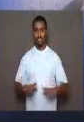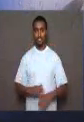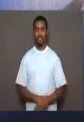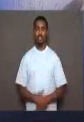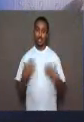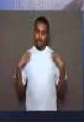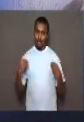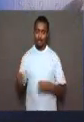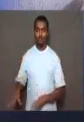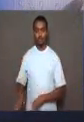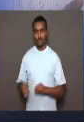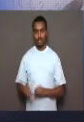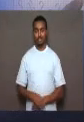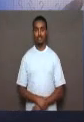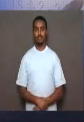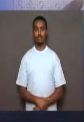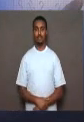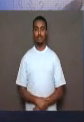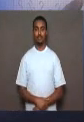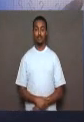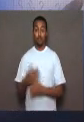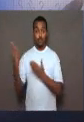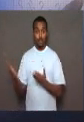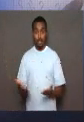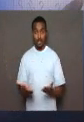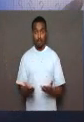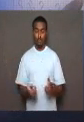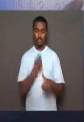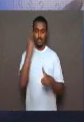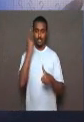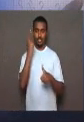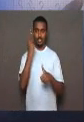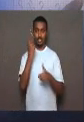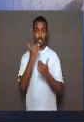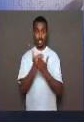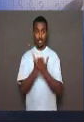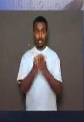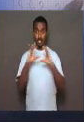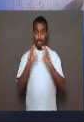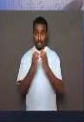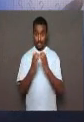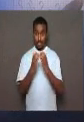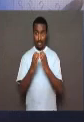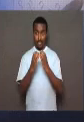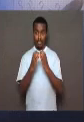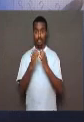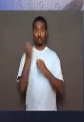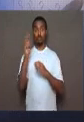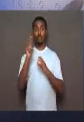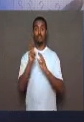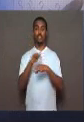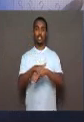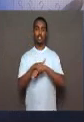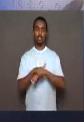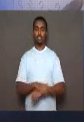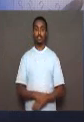Hello, teacher. Hello, students. Welcome to the first lesson in Grade 12